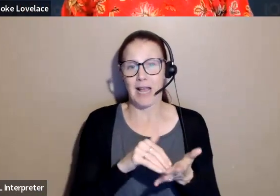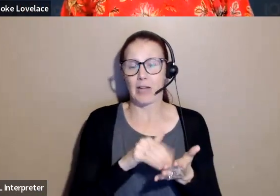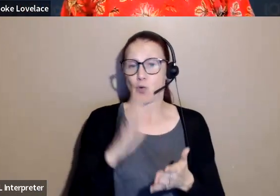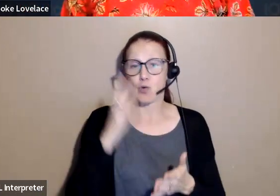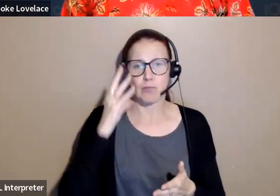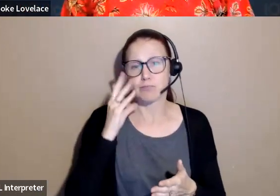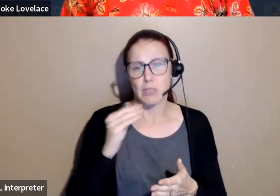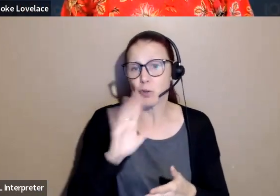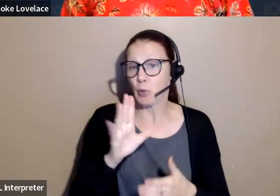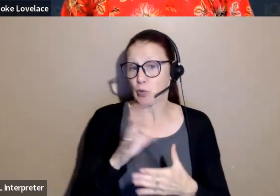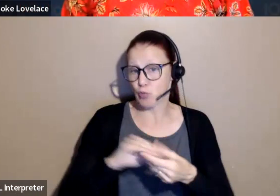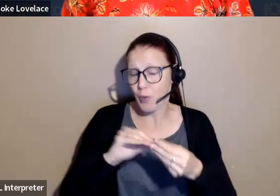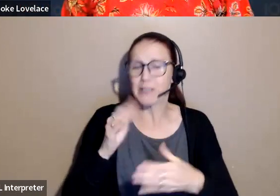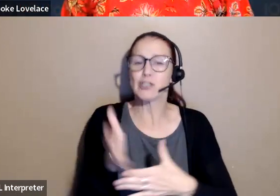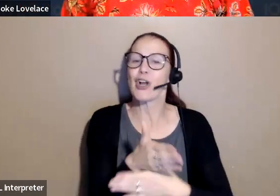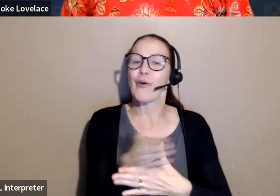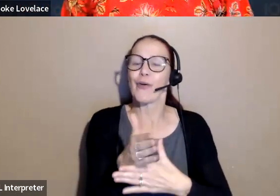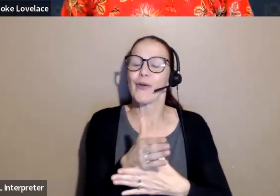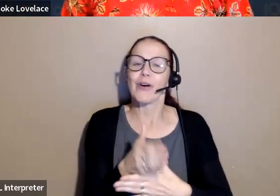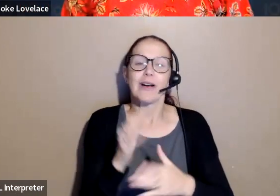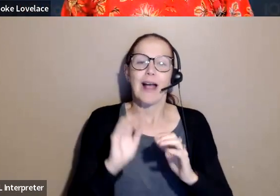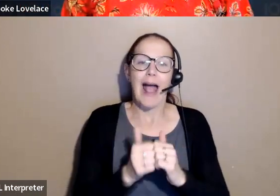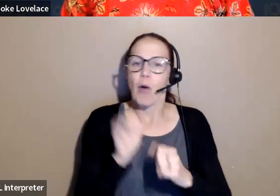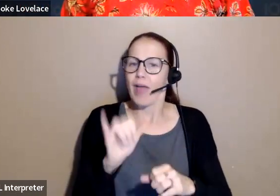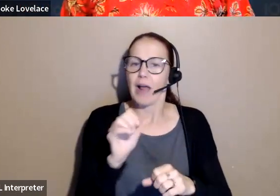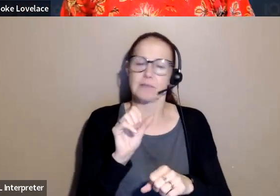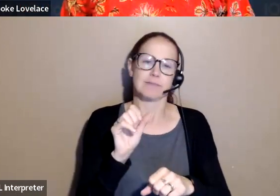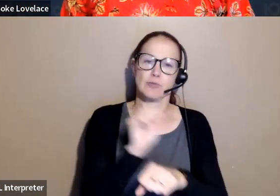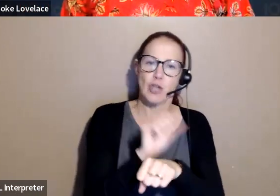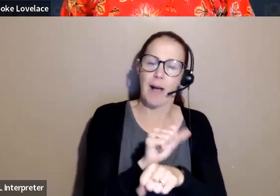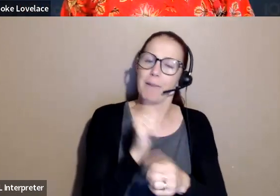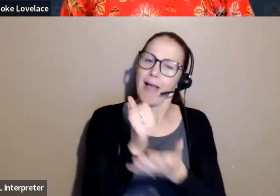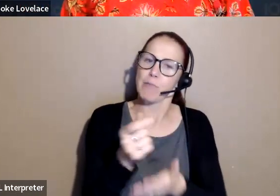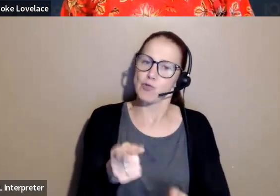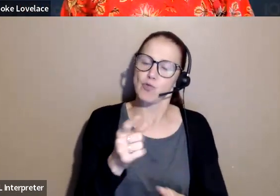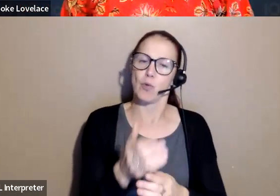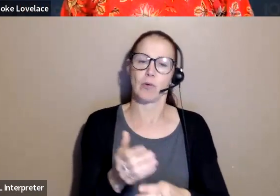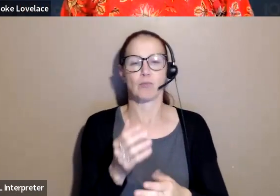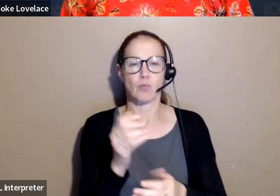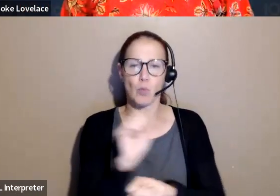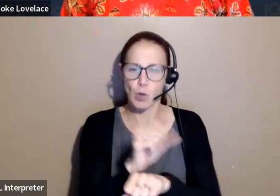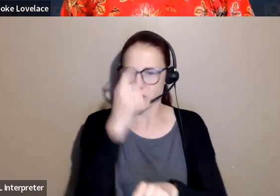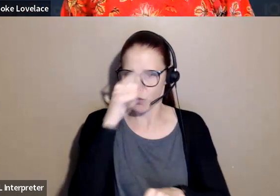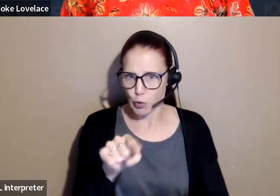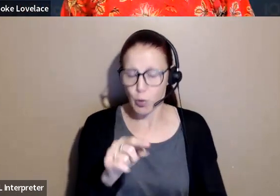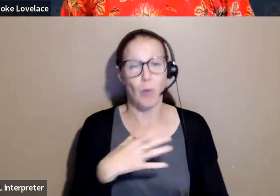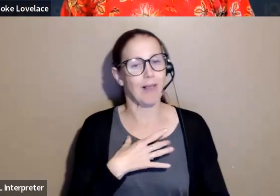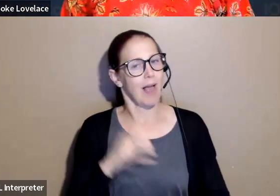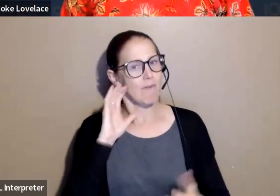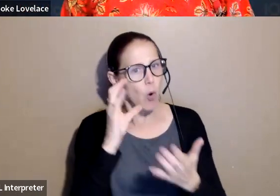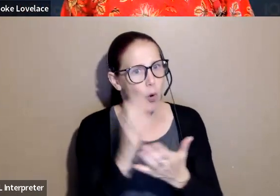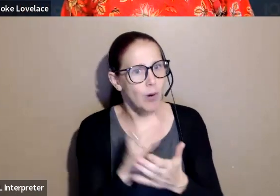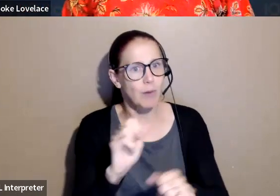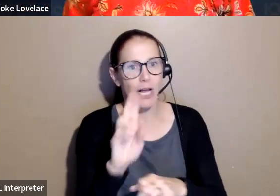story and what you do and how it works for you. And of course, we like photographs that we can use and share